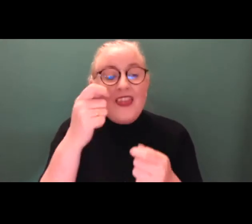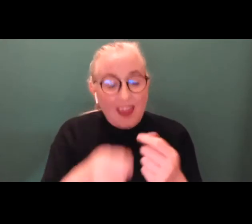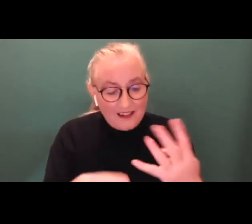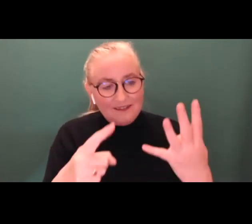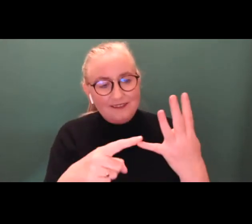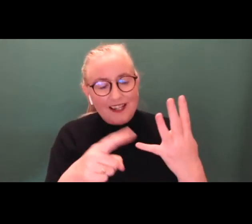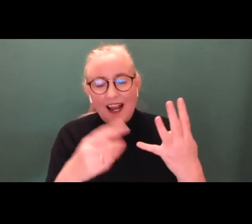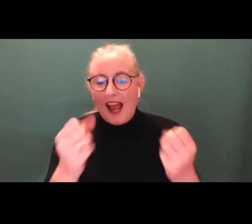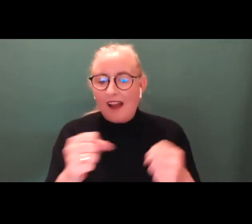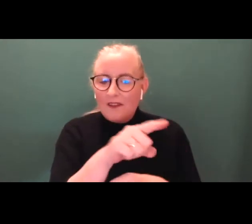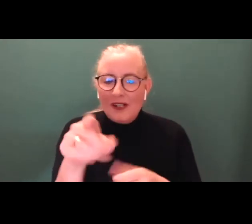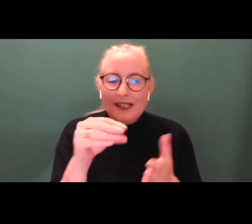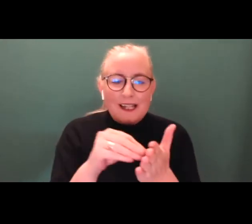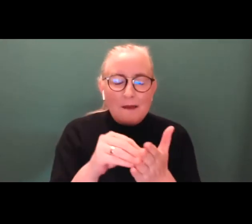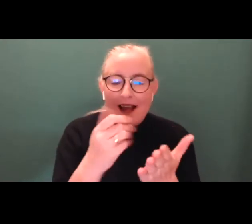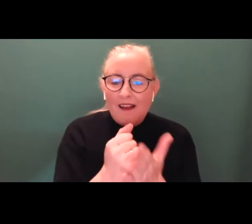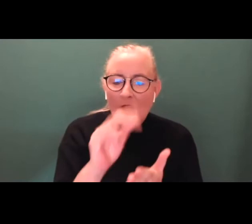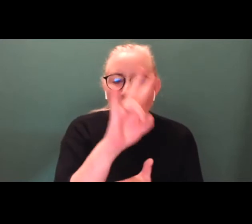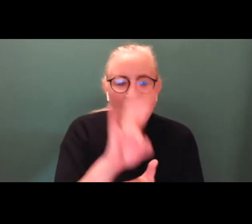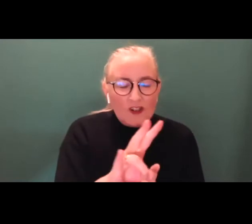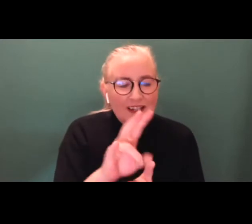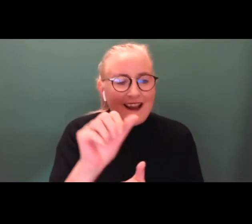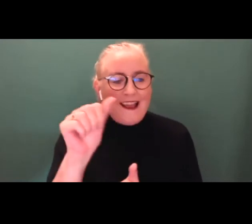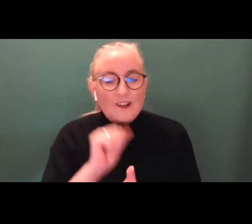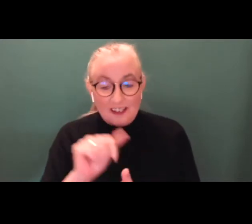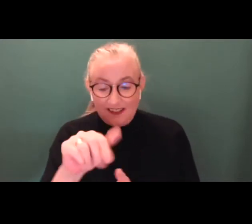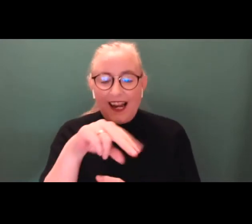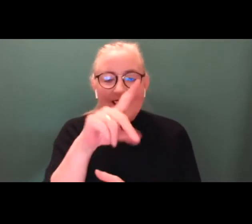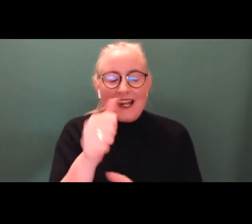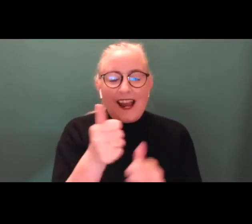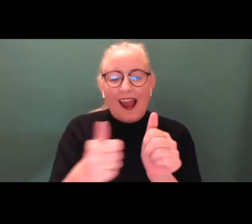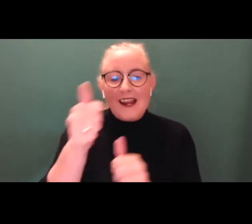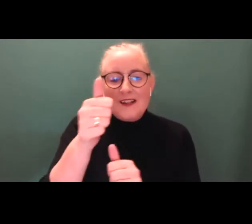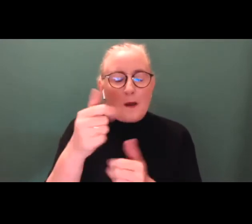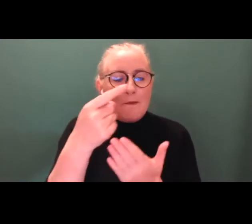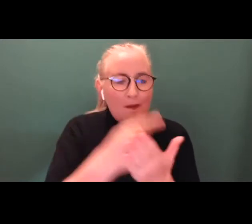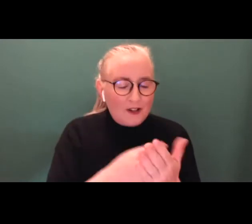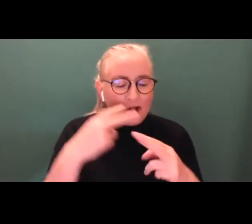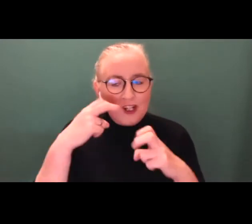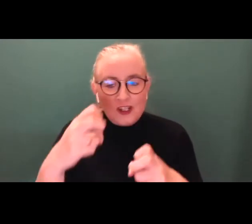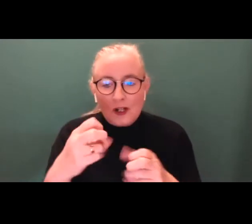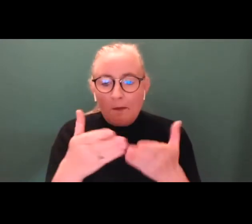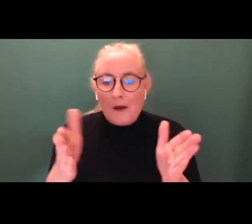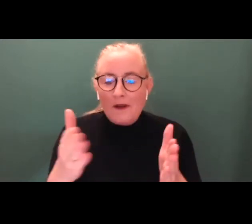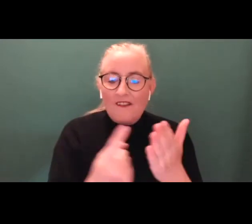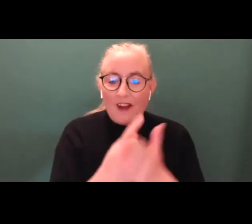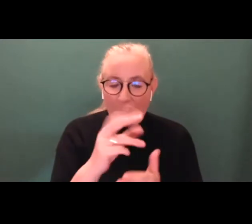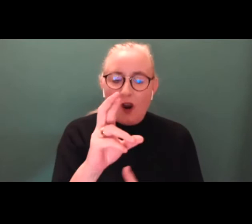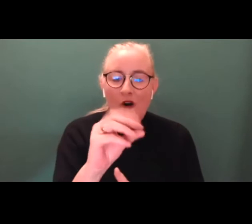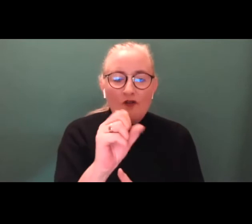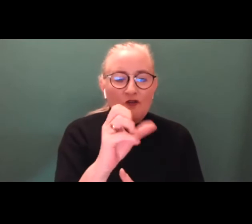question and answer session, and that will be moderated by the NDA's Head of Policy, Research and Public Affairs, Dr. Rosalind